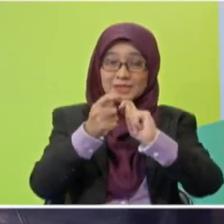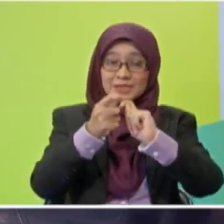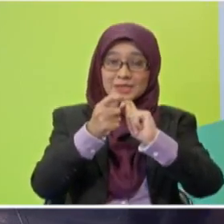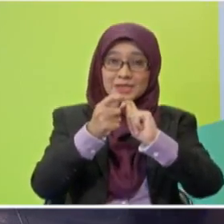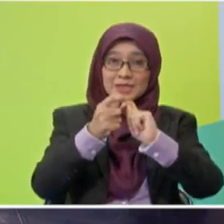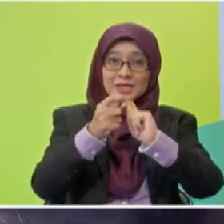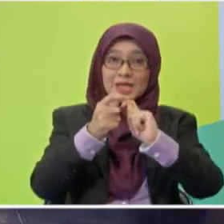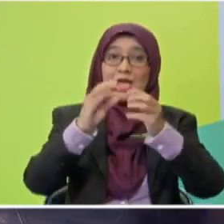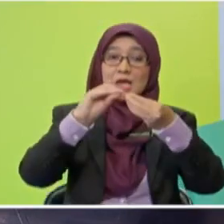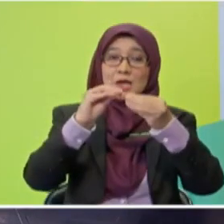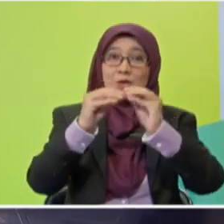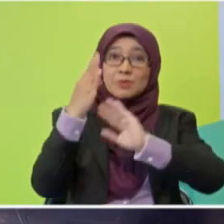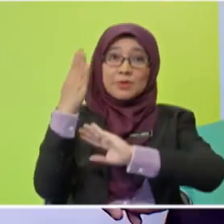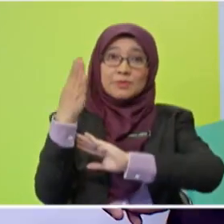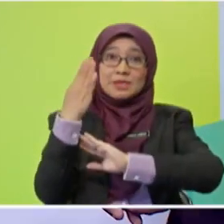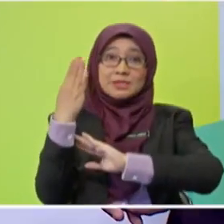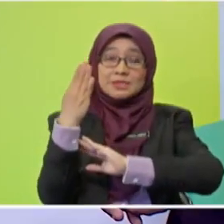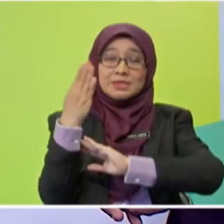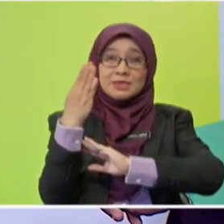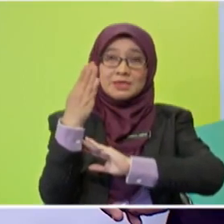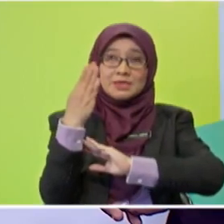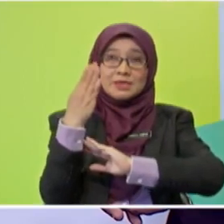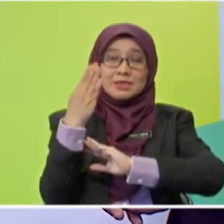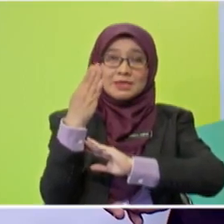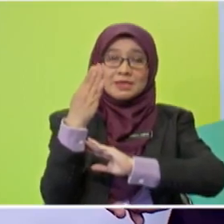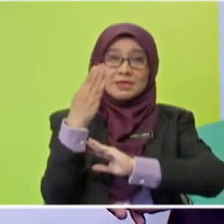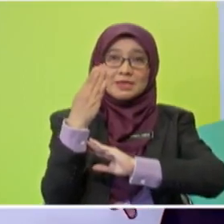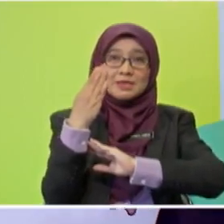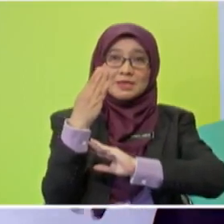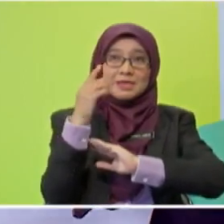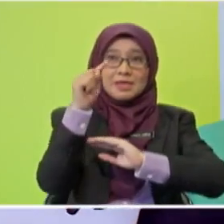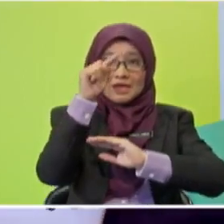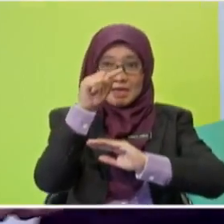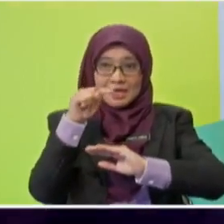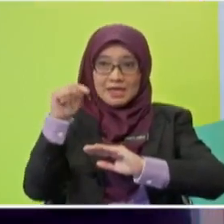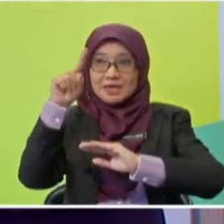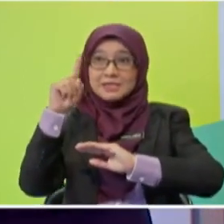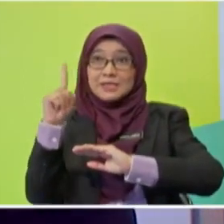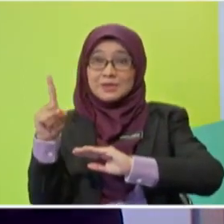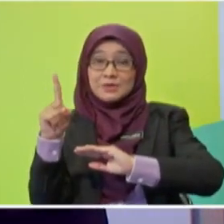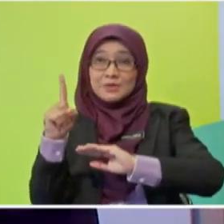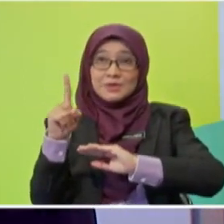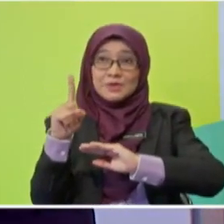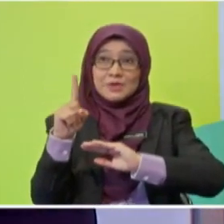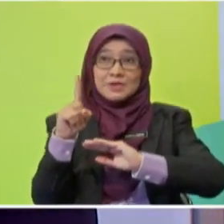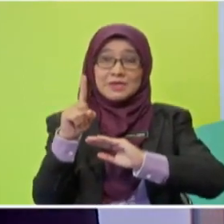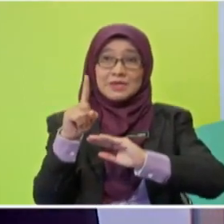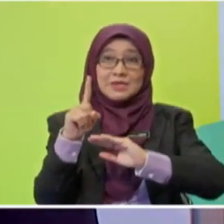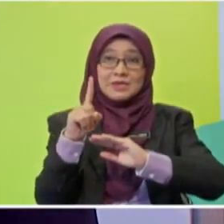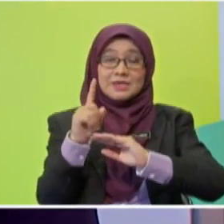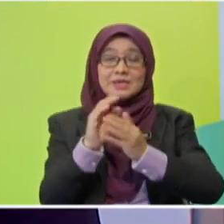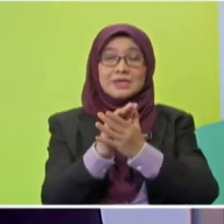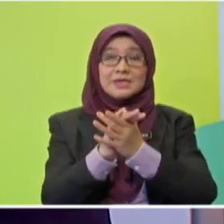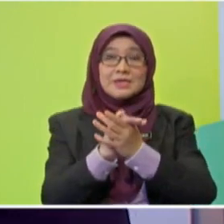whole number. So, Yes. how many places you should move here? So I will move 1. 1. So it Okay. becomes 2. So in the question, suppose the decimal